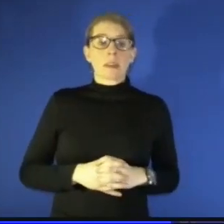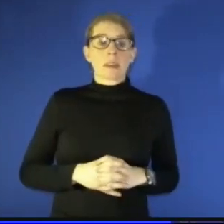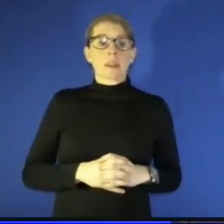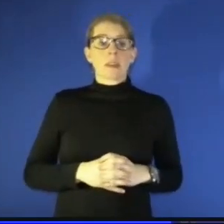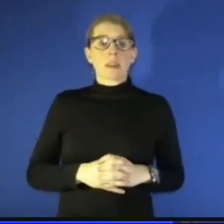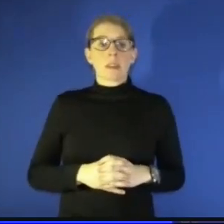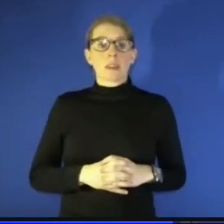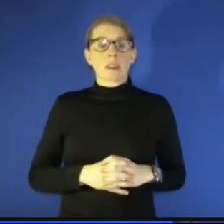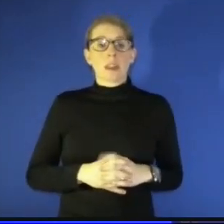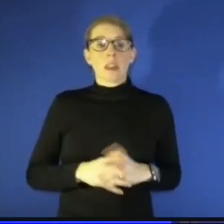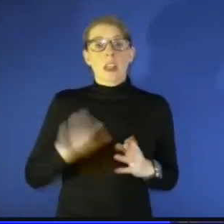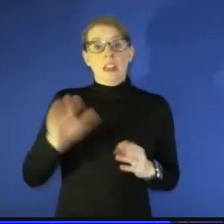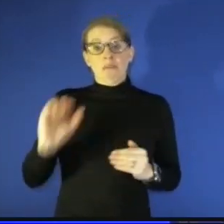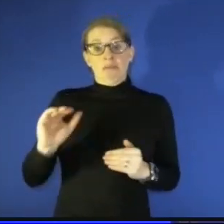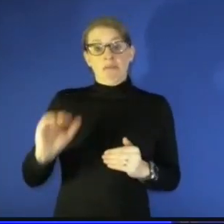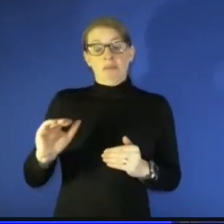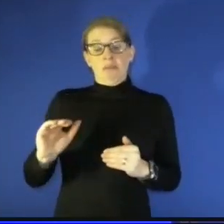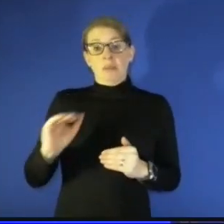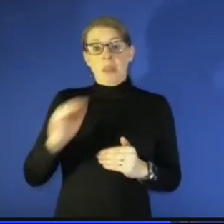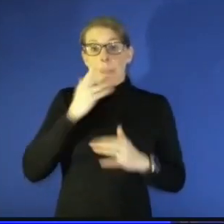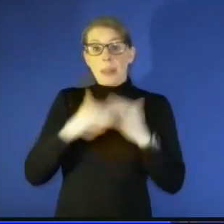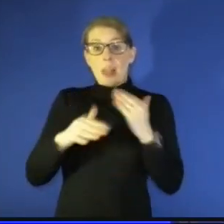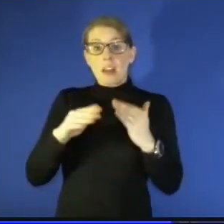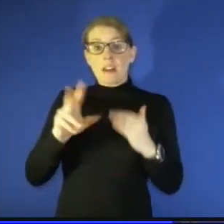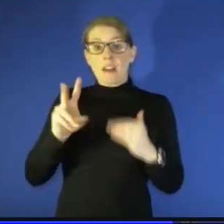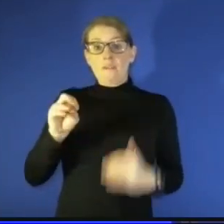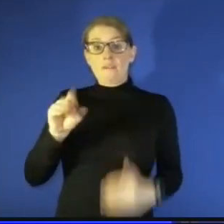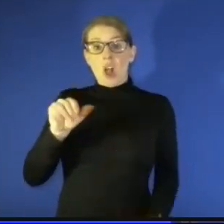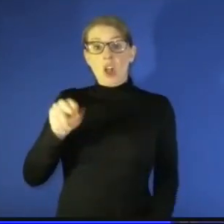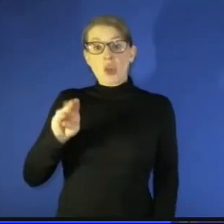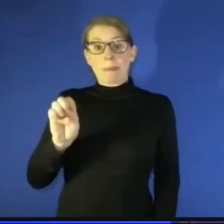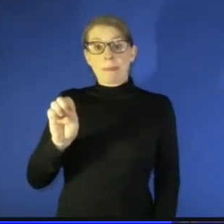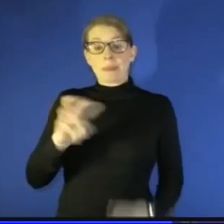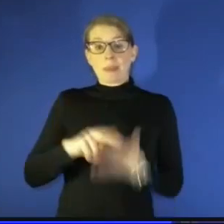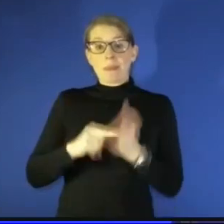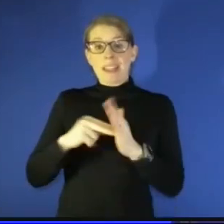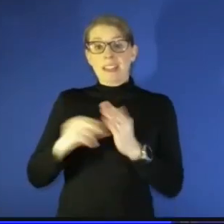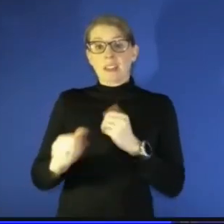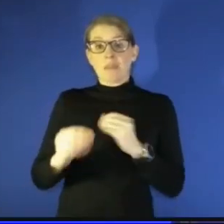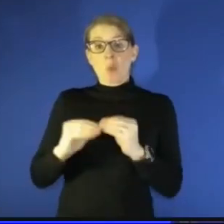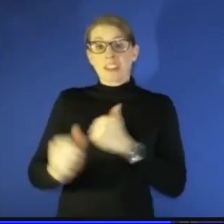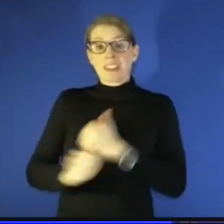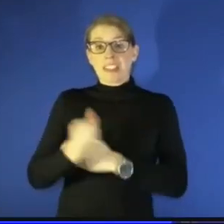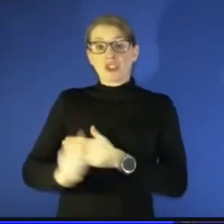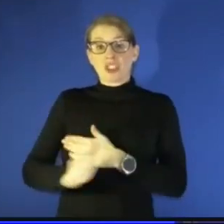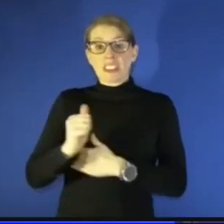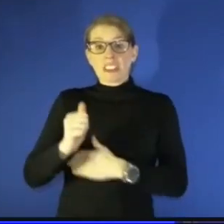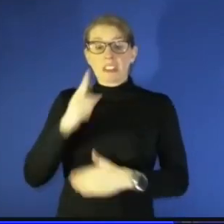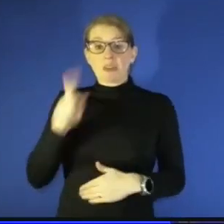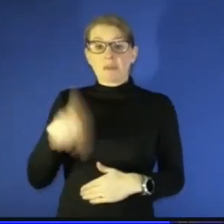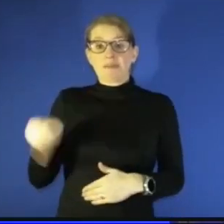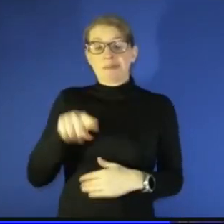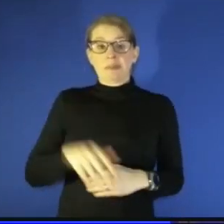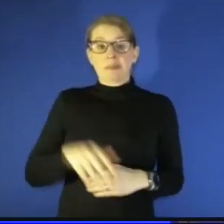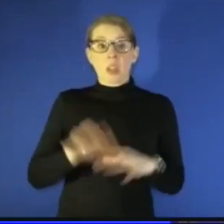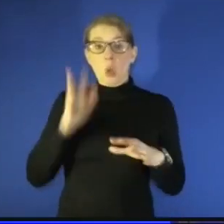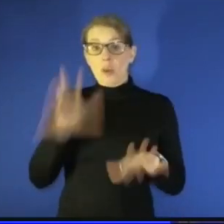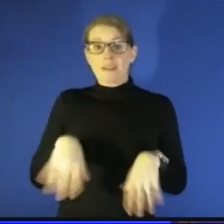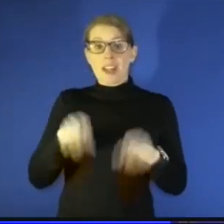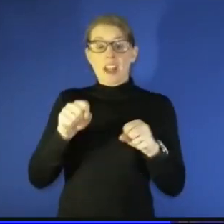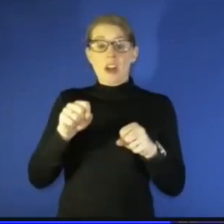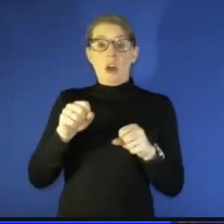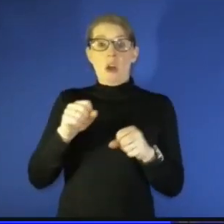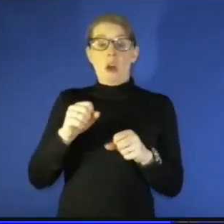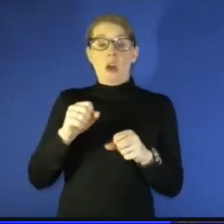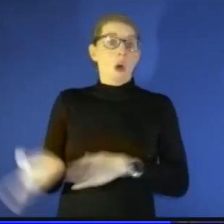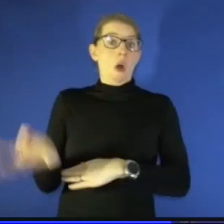is, meaning in a child, the more dangerous that can be. It would have taken all day,